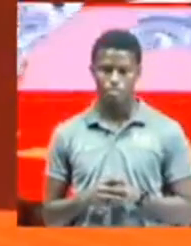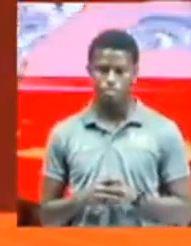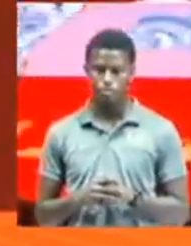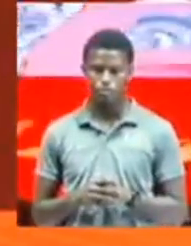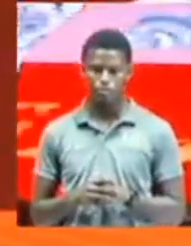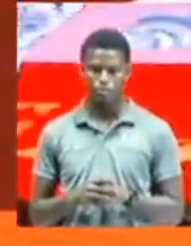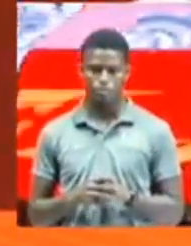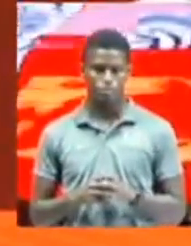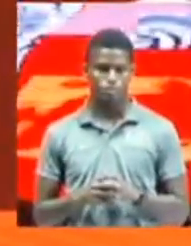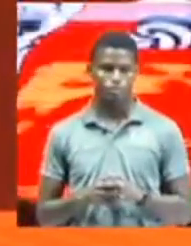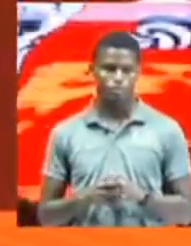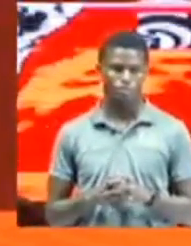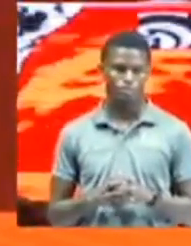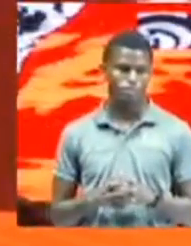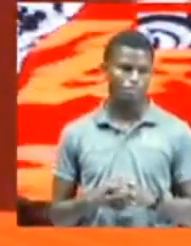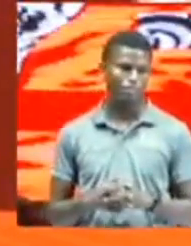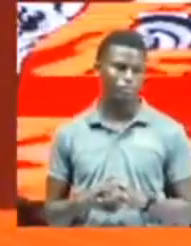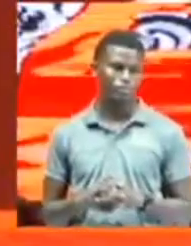But watch me now.